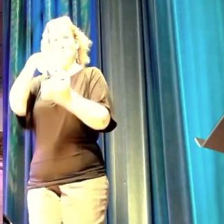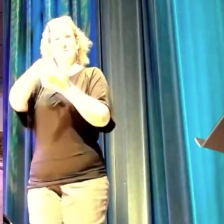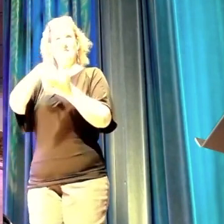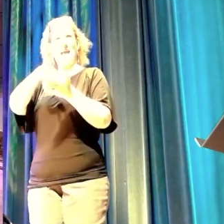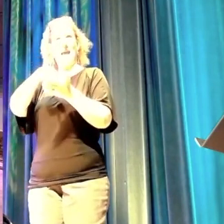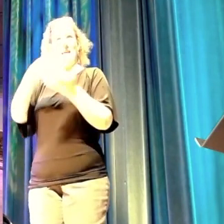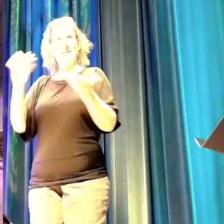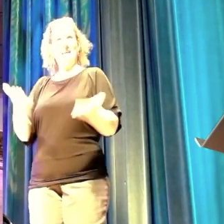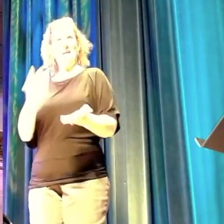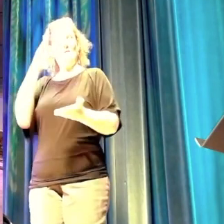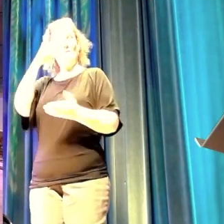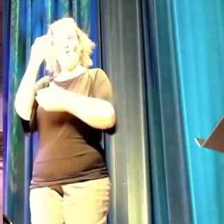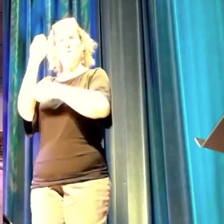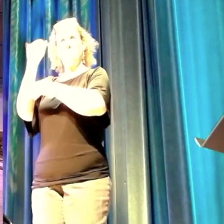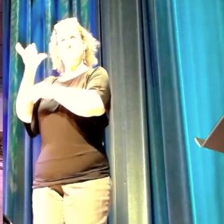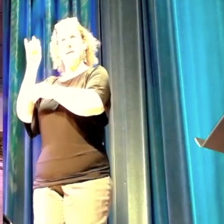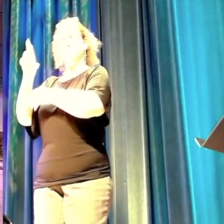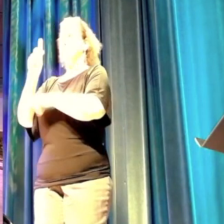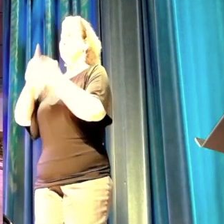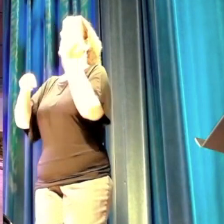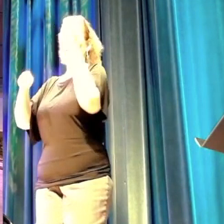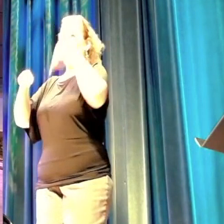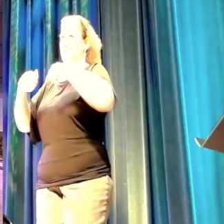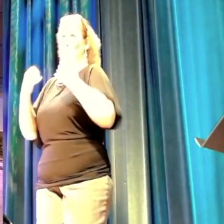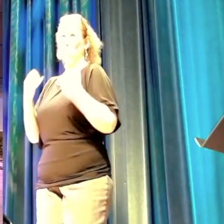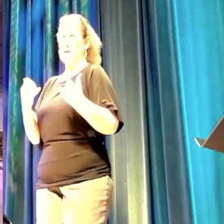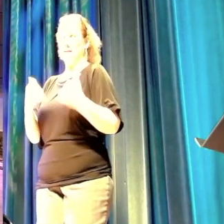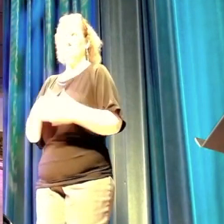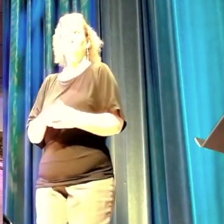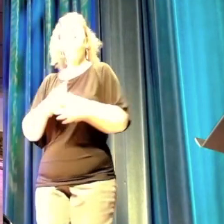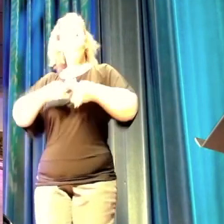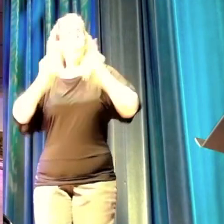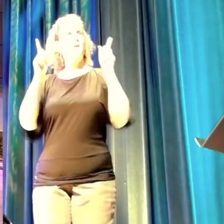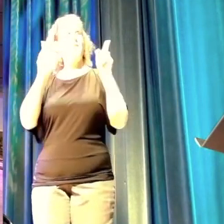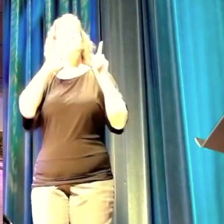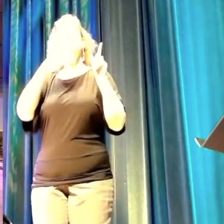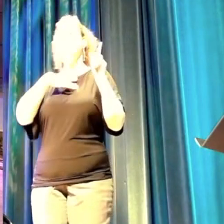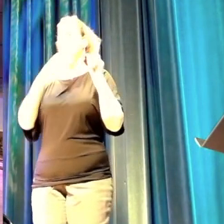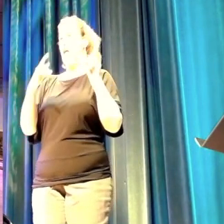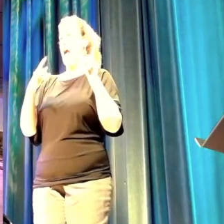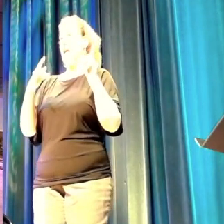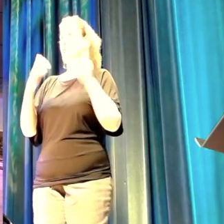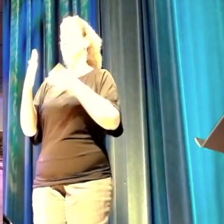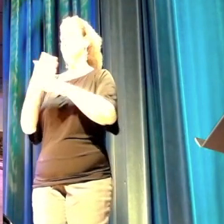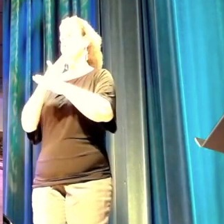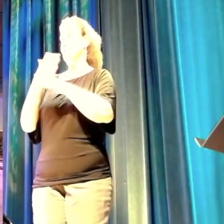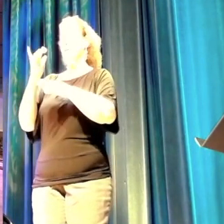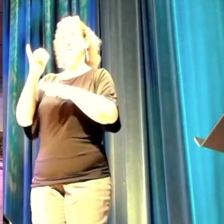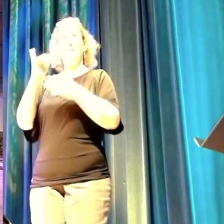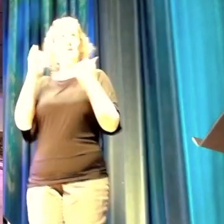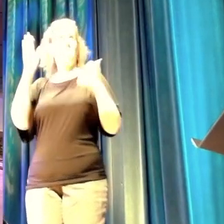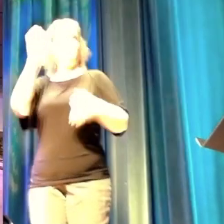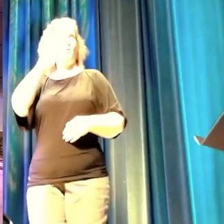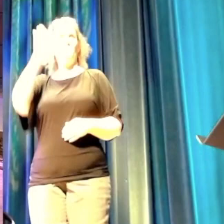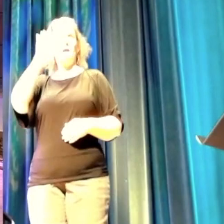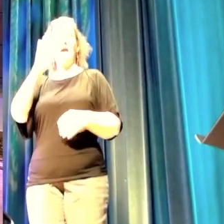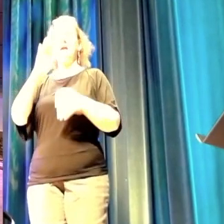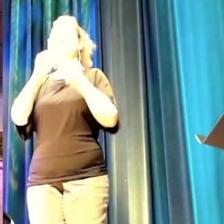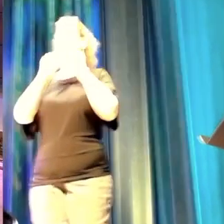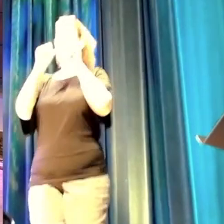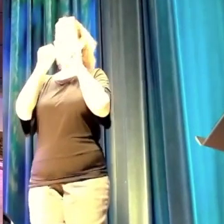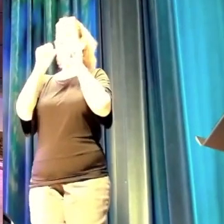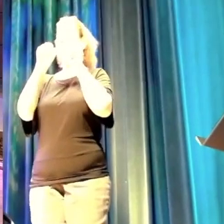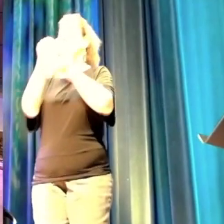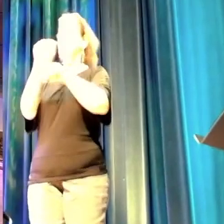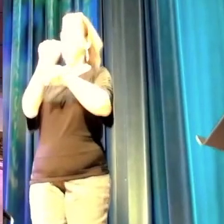mayor's behalf, who could not be here today. However, we would like to share that the city is continuously working